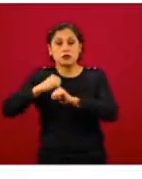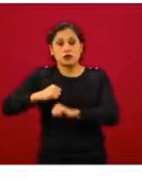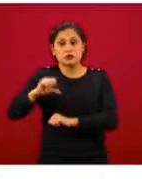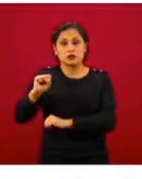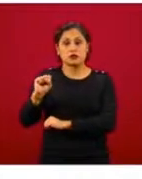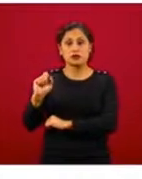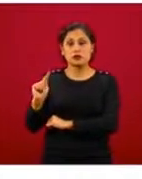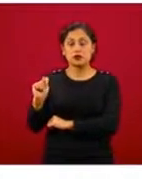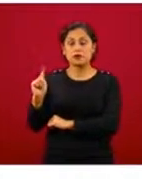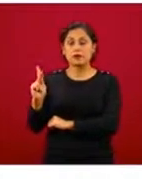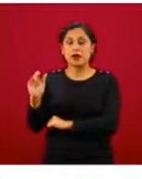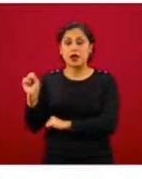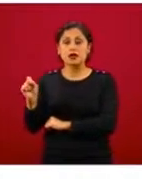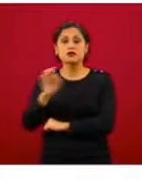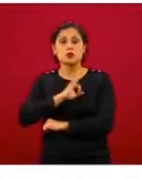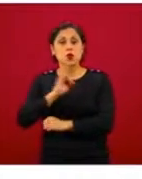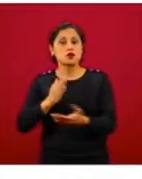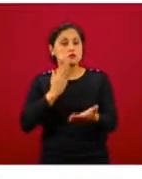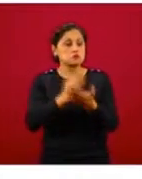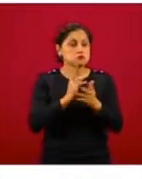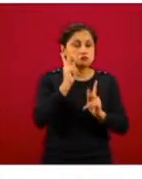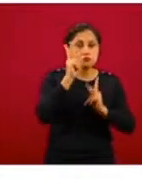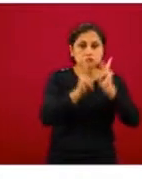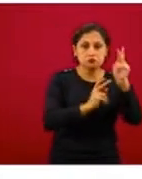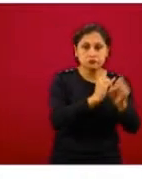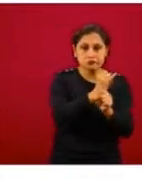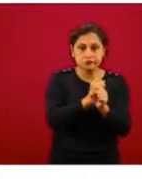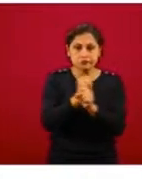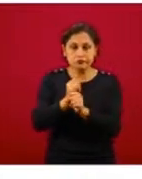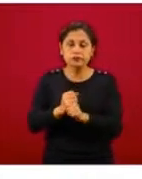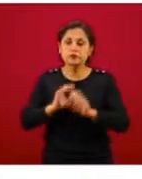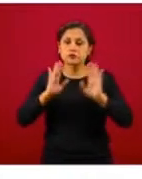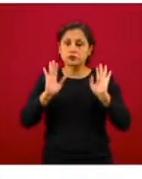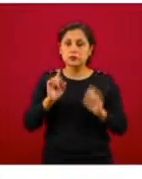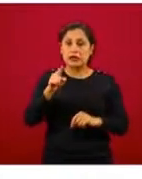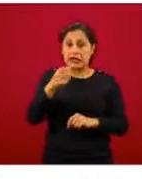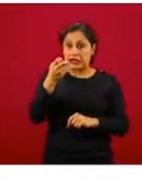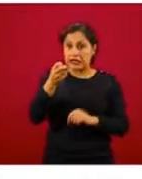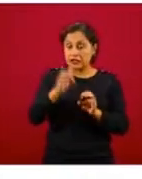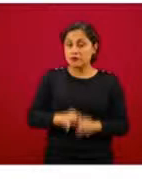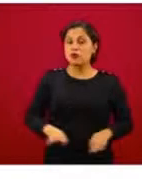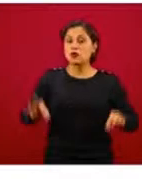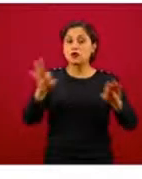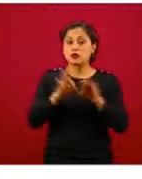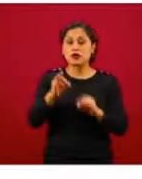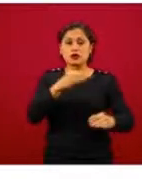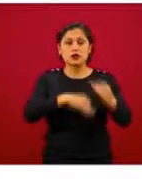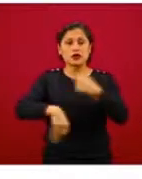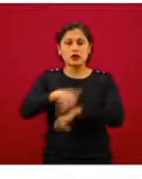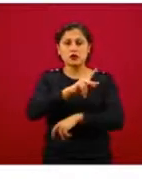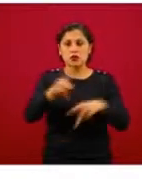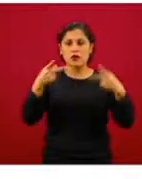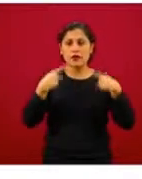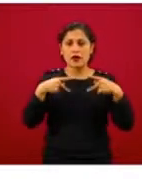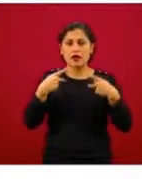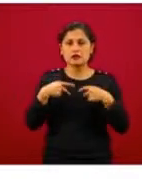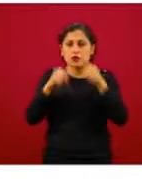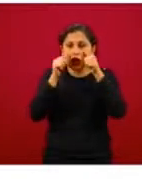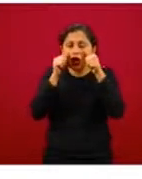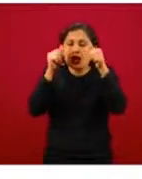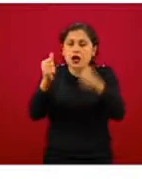in order to be verified by the Secretary of Labor and Social Prevention. We will keep